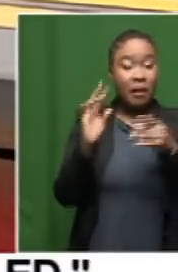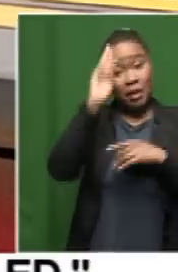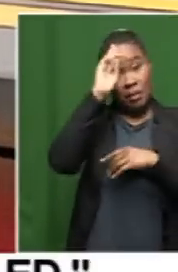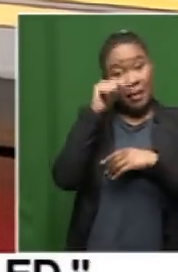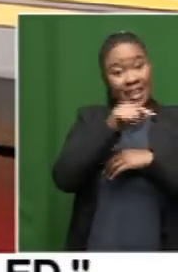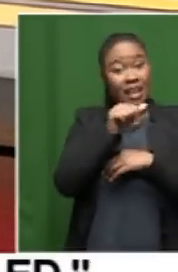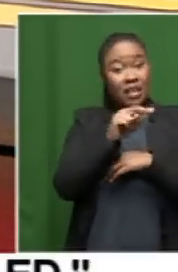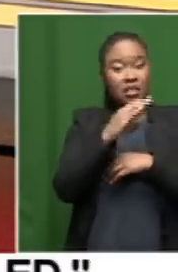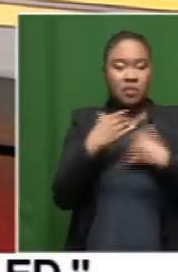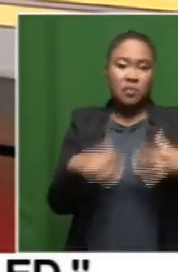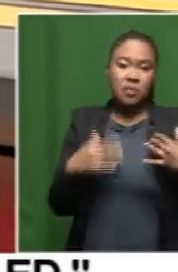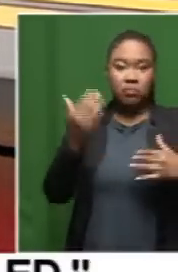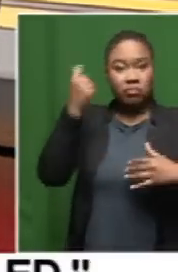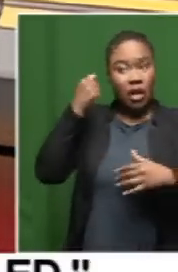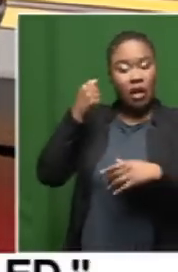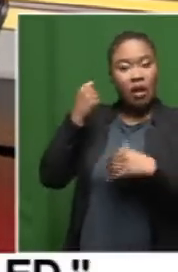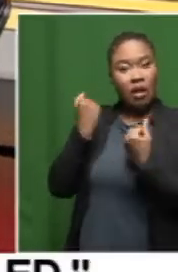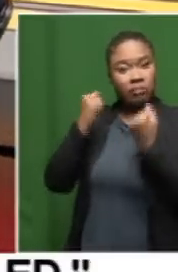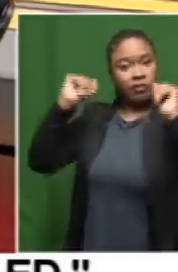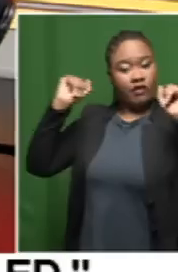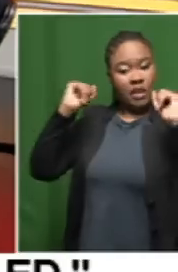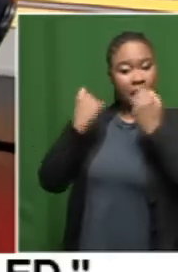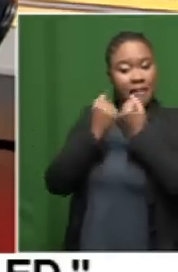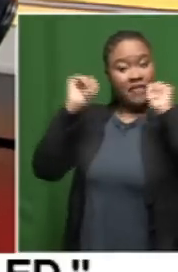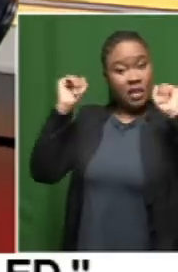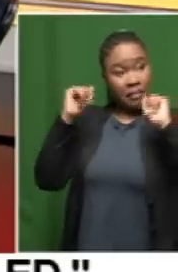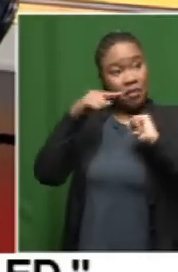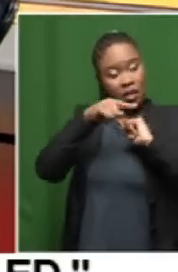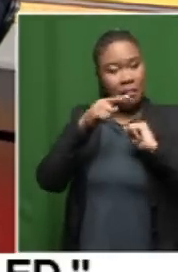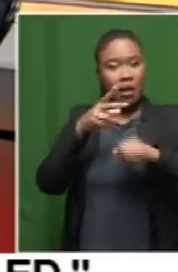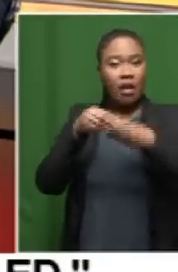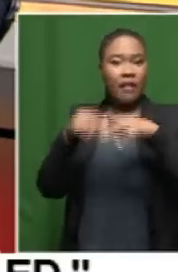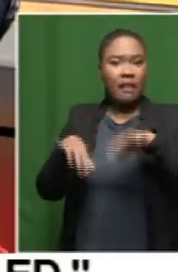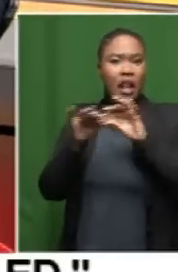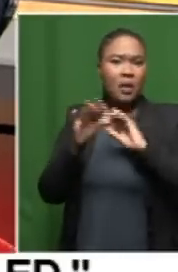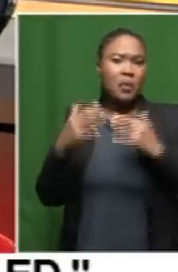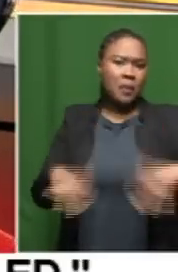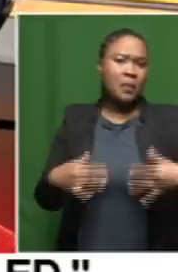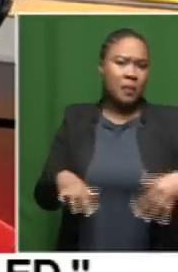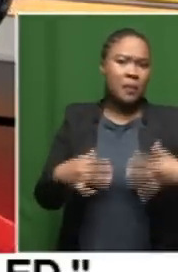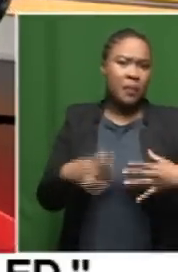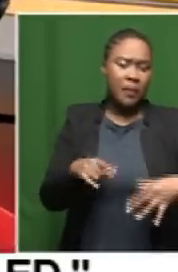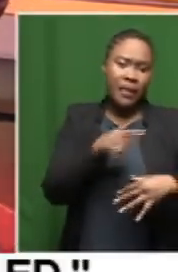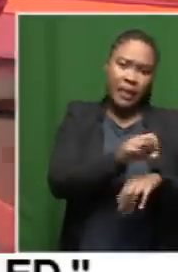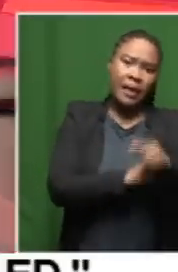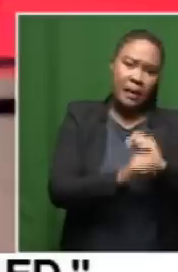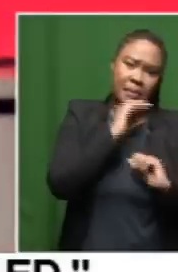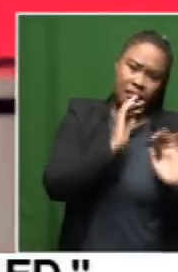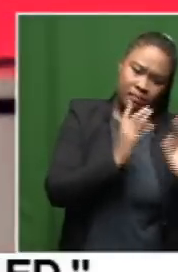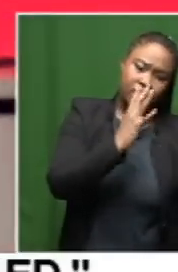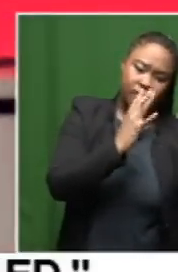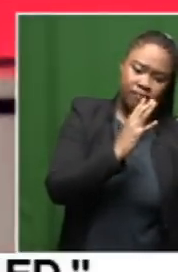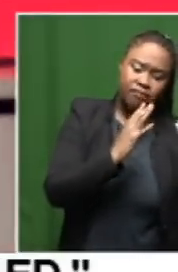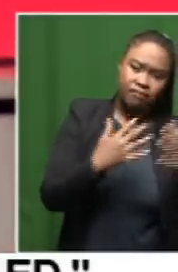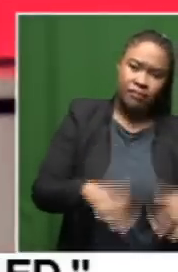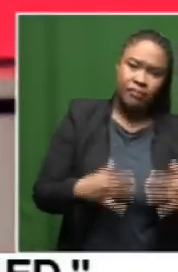role in this country towards the liberation of our people and for democracy and so forth, and therefore it has to take its